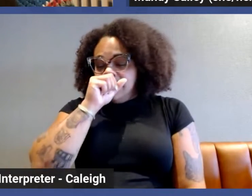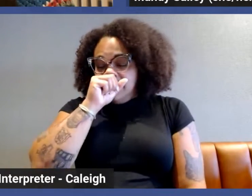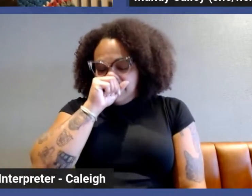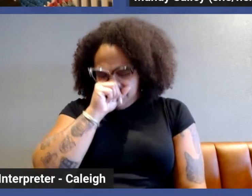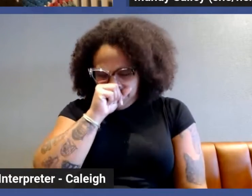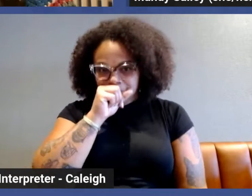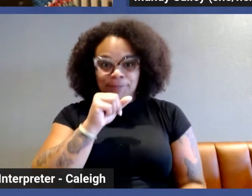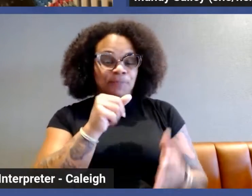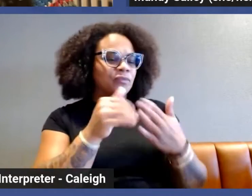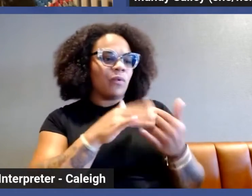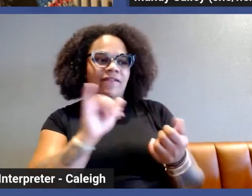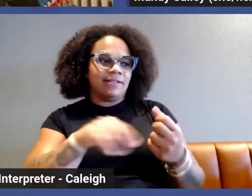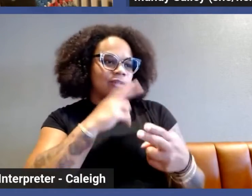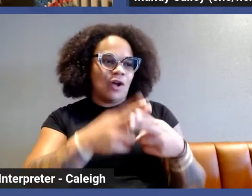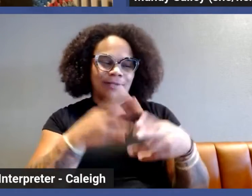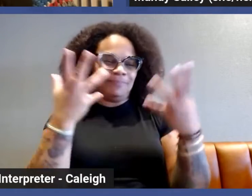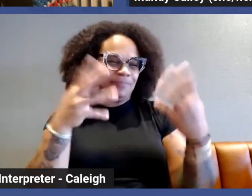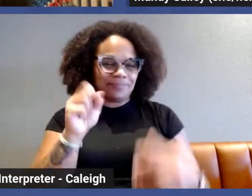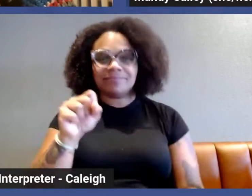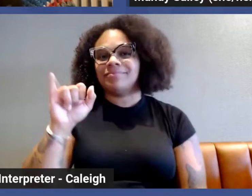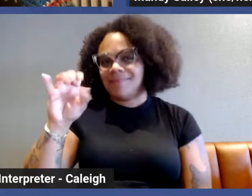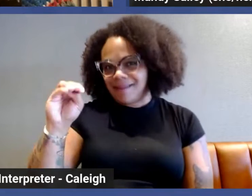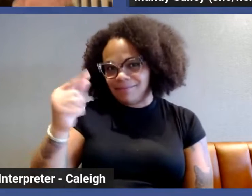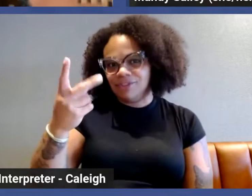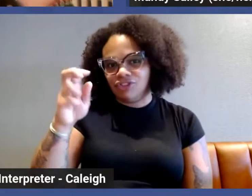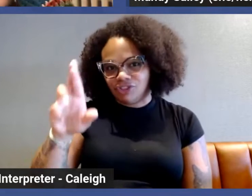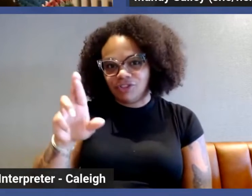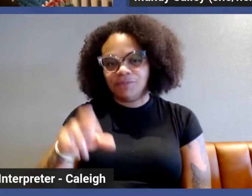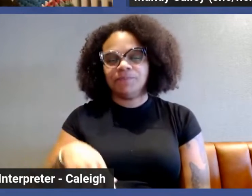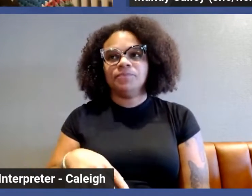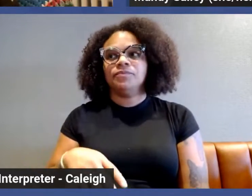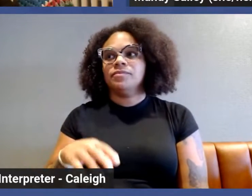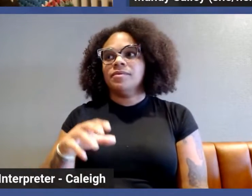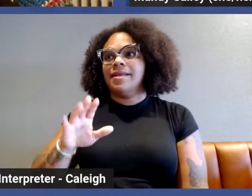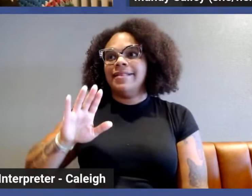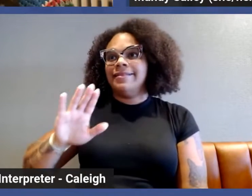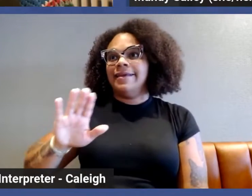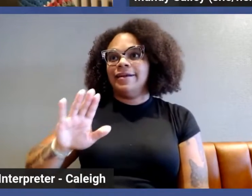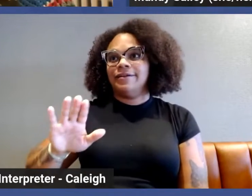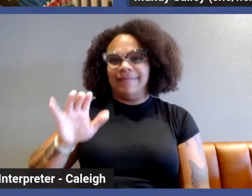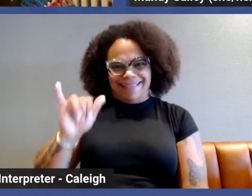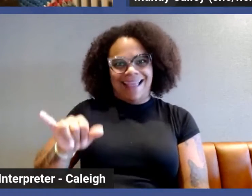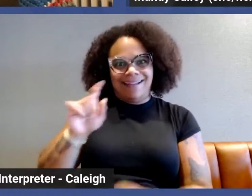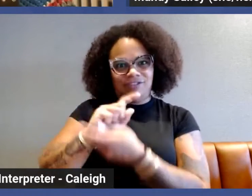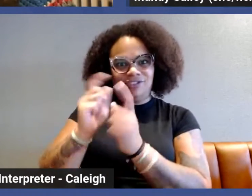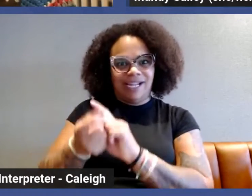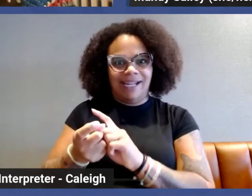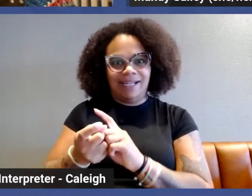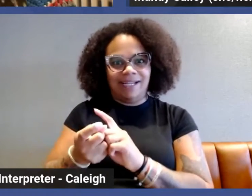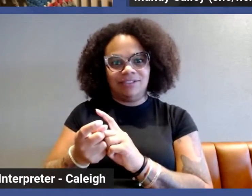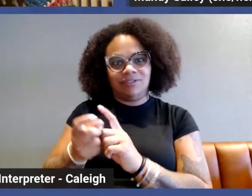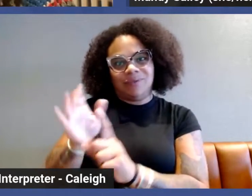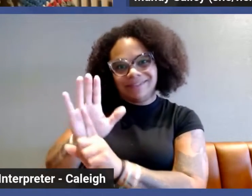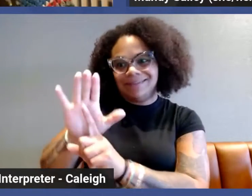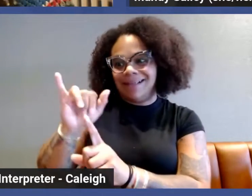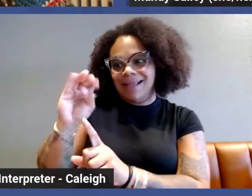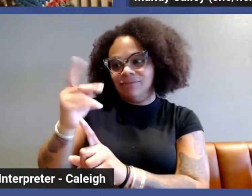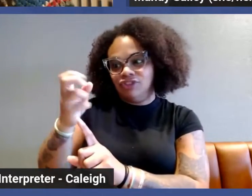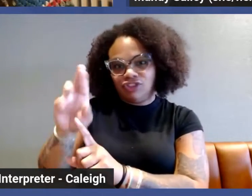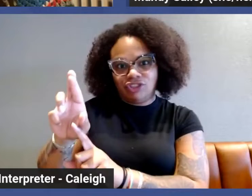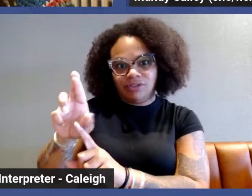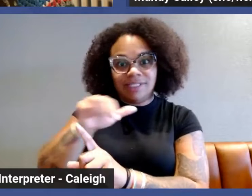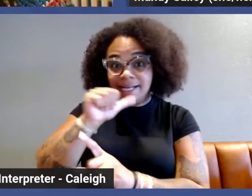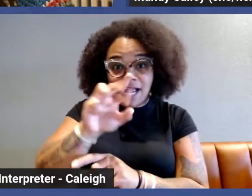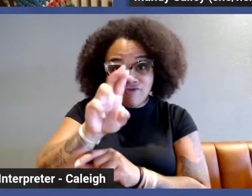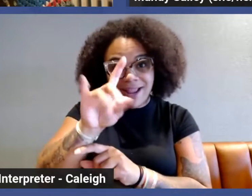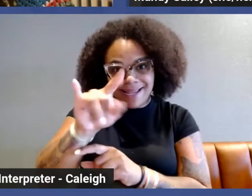whatever they're called. Yeah, like that, that change, which wasn't a Reddit change, but impacted Reddit, and